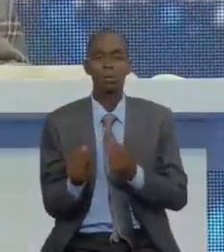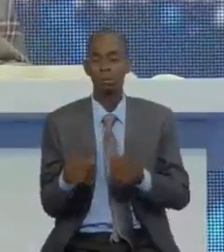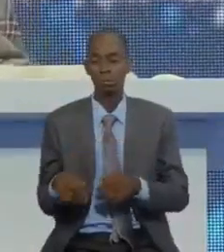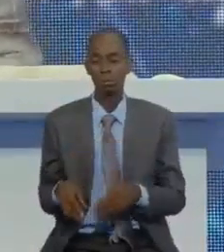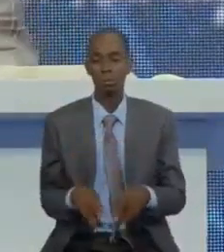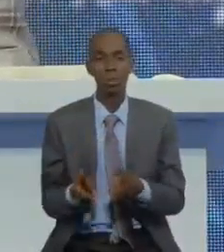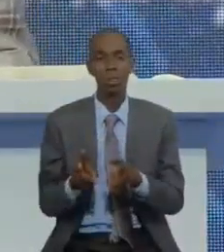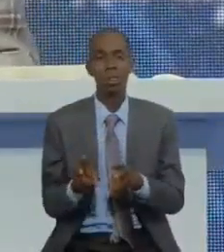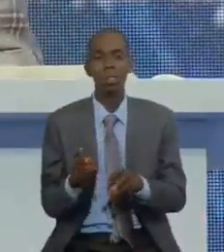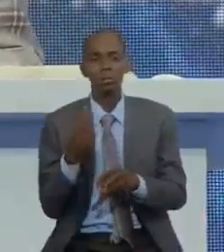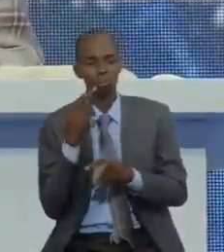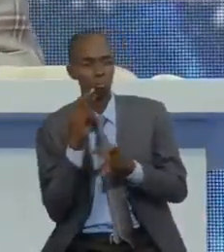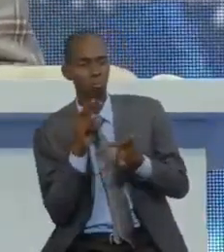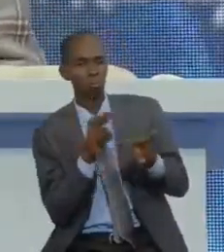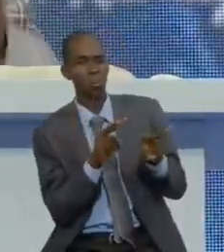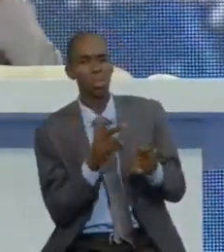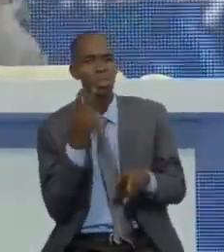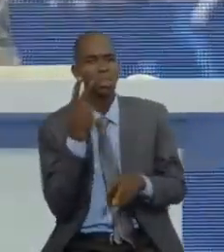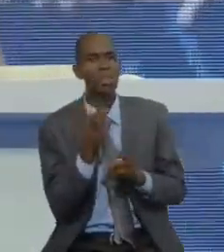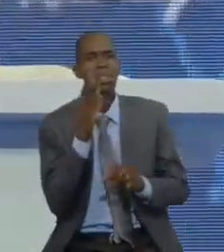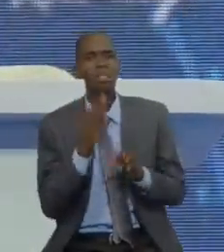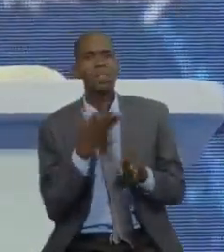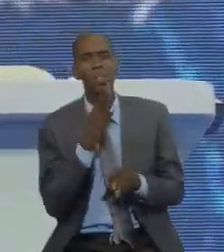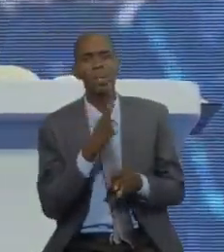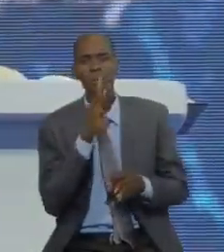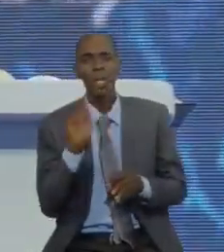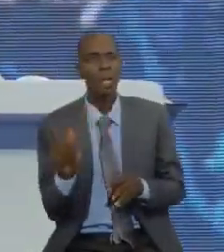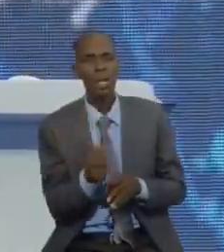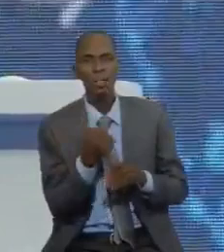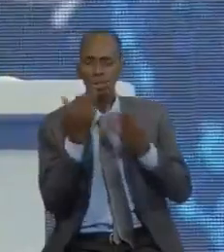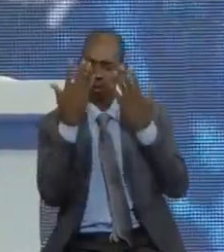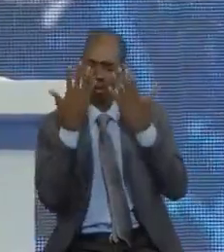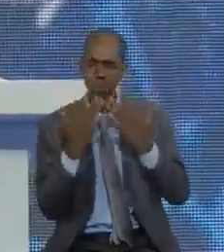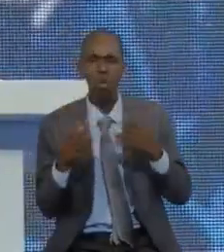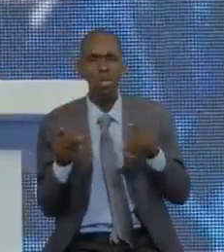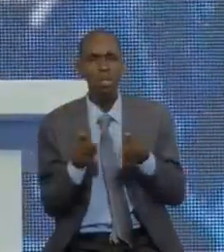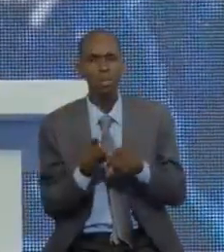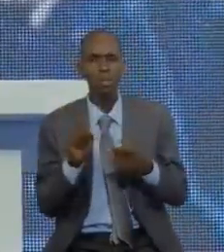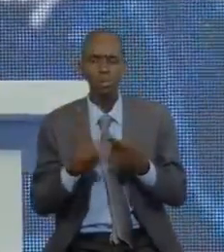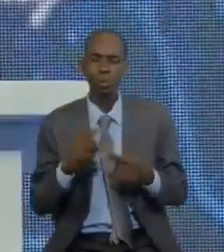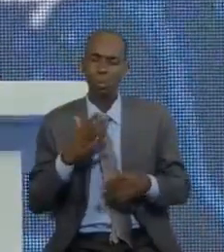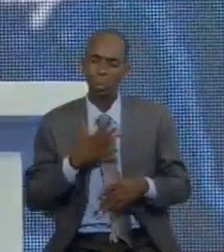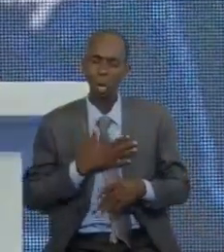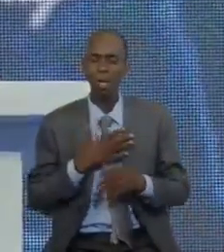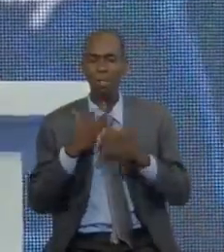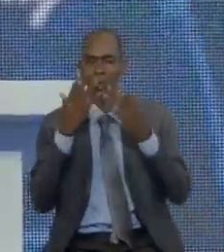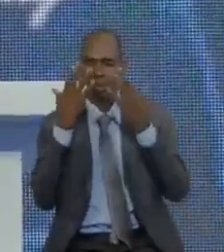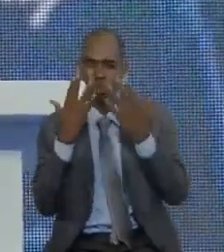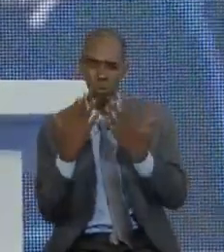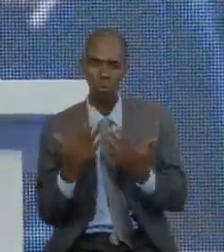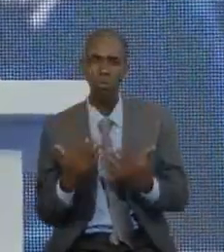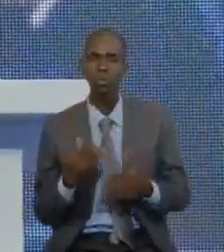behold and see, if there be any sorrow like unto my sorrow.